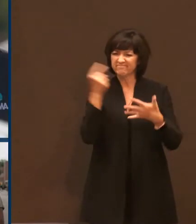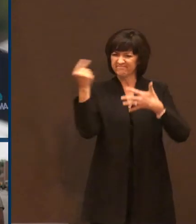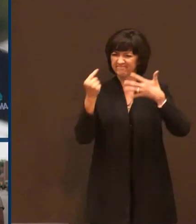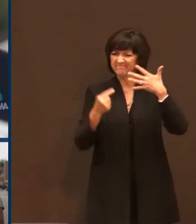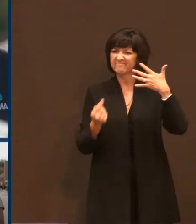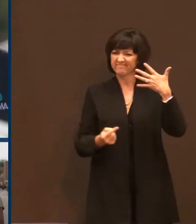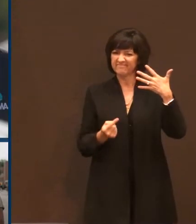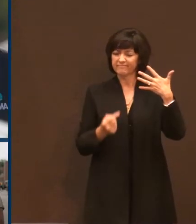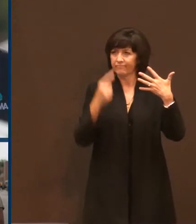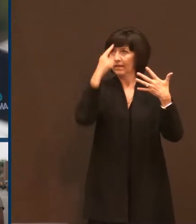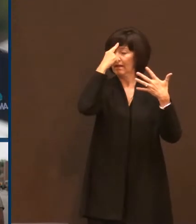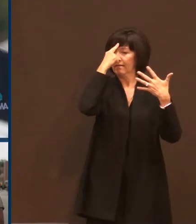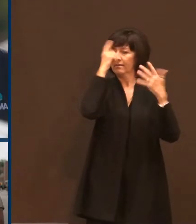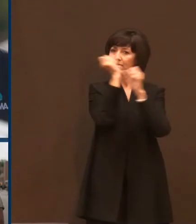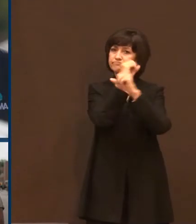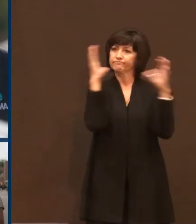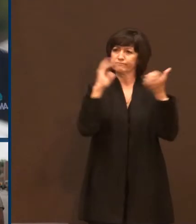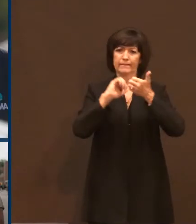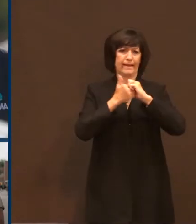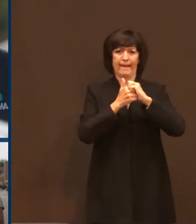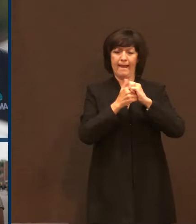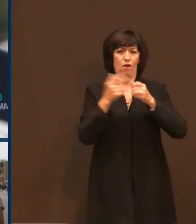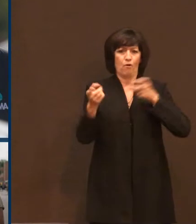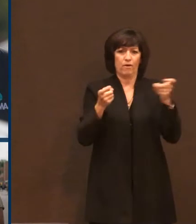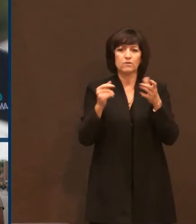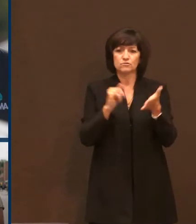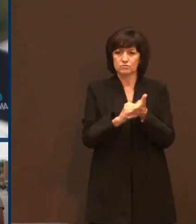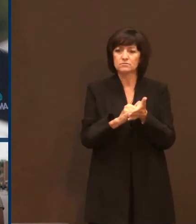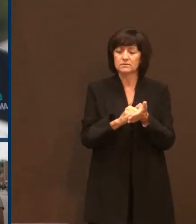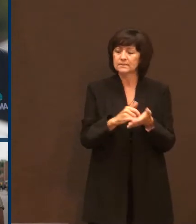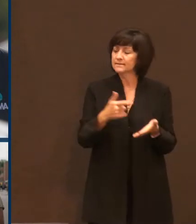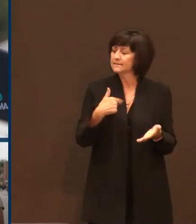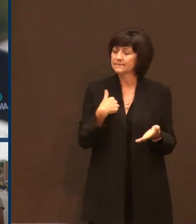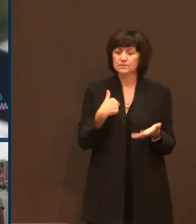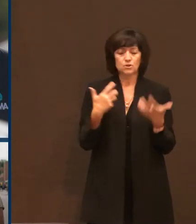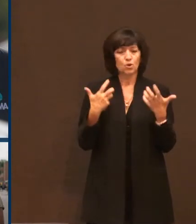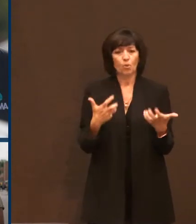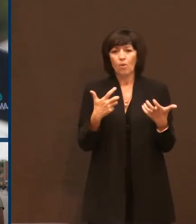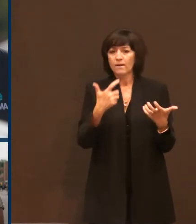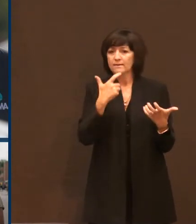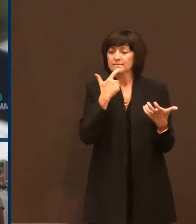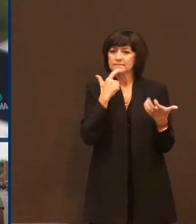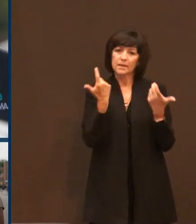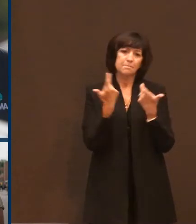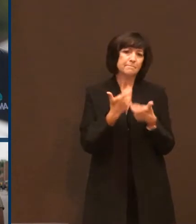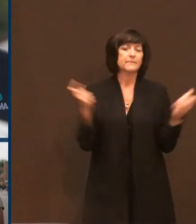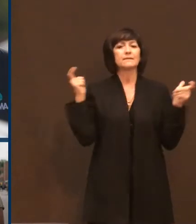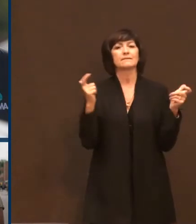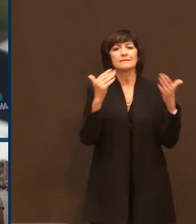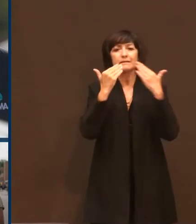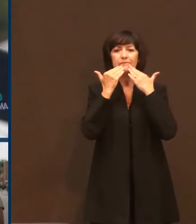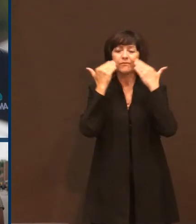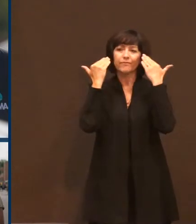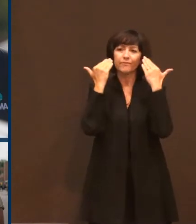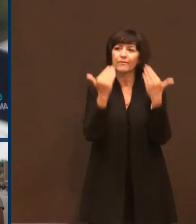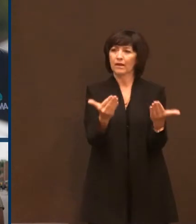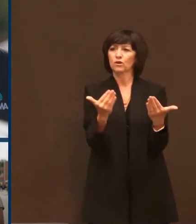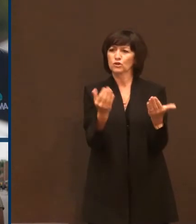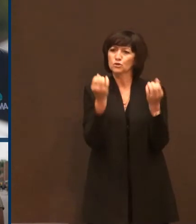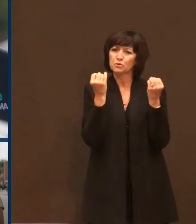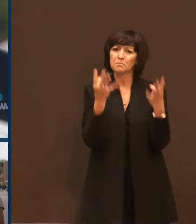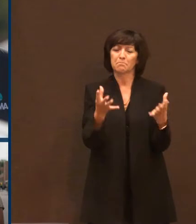want to thank unbelievable job by so many people across our state. Our National Guardsmen and